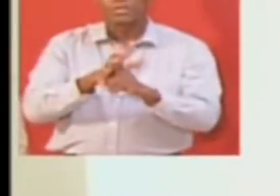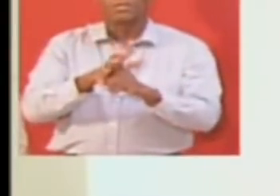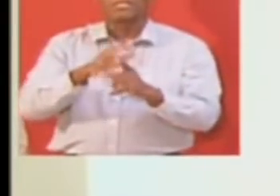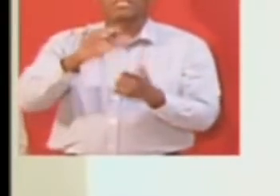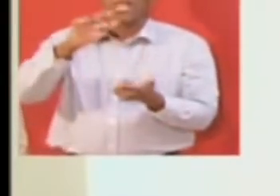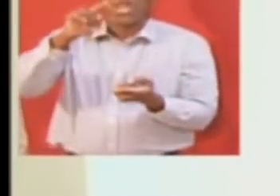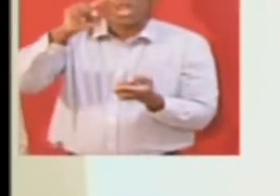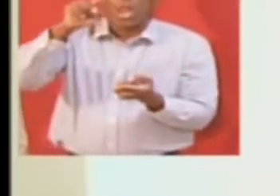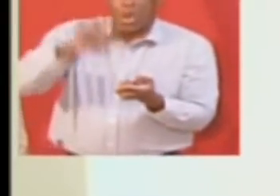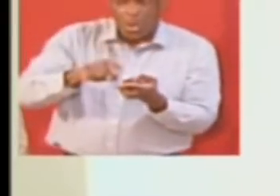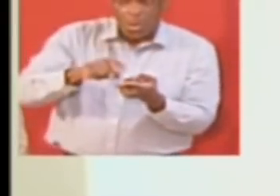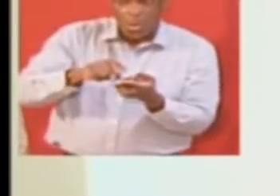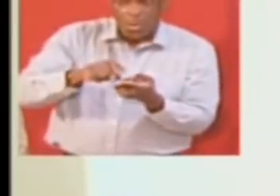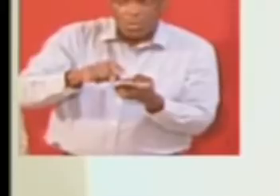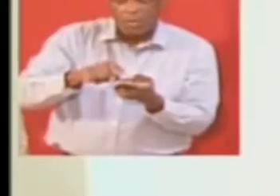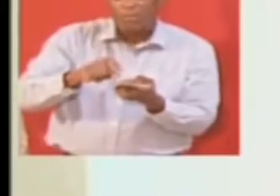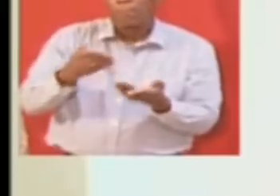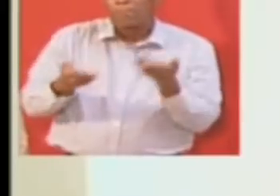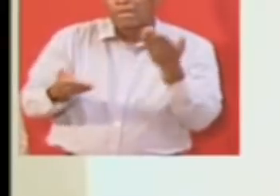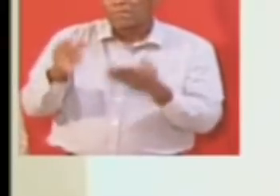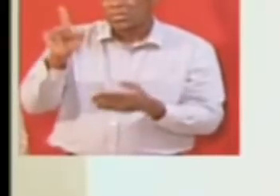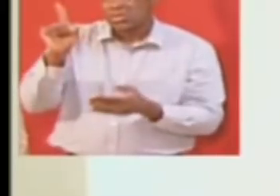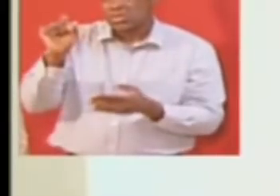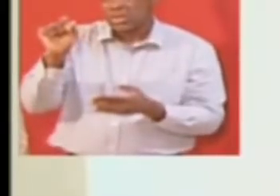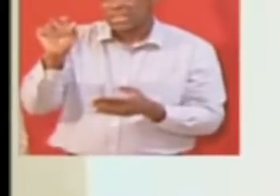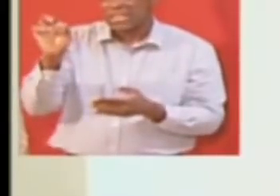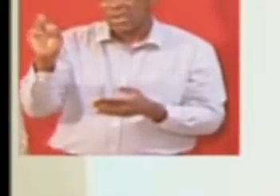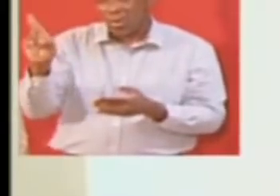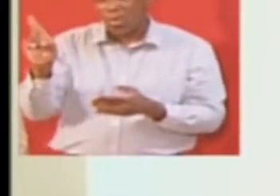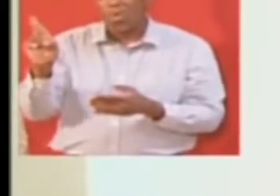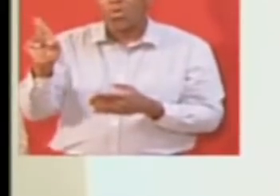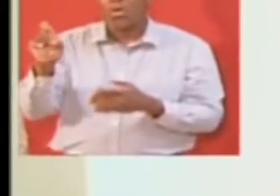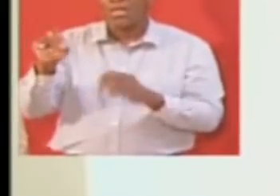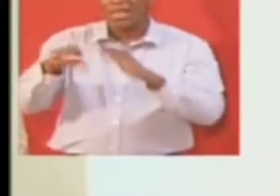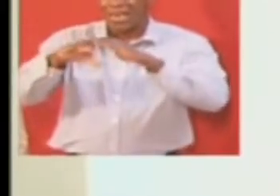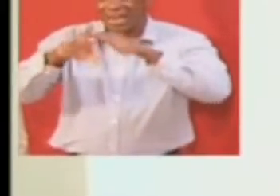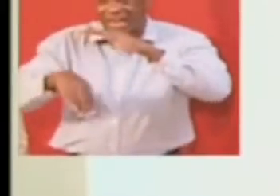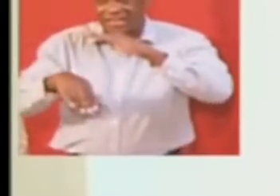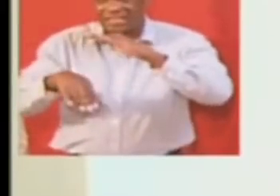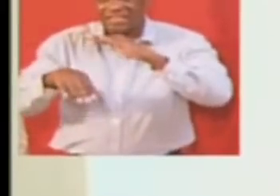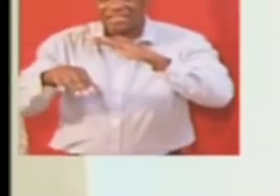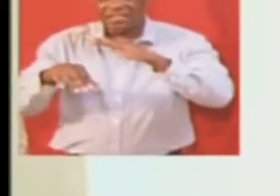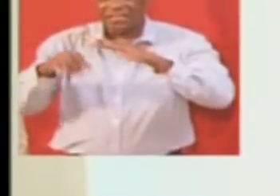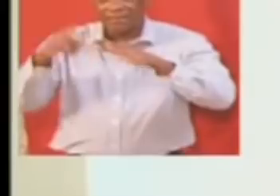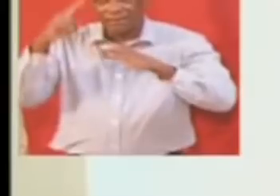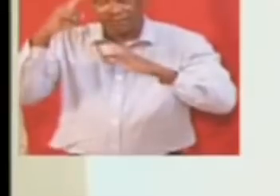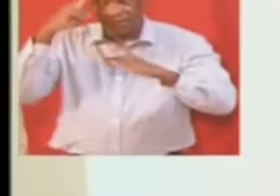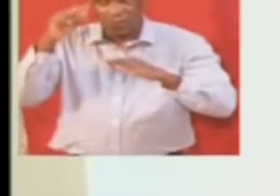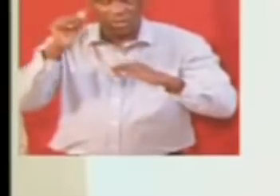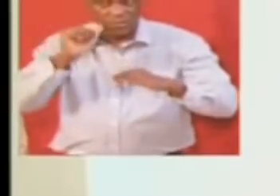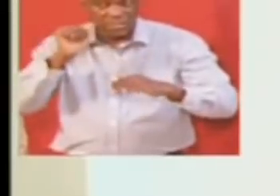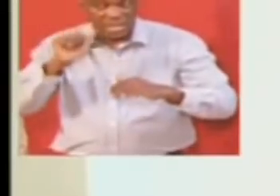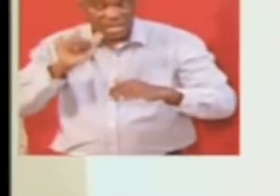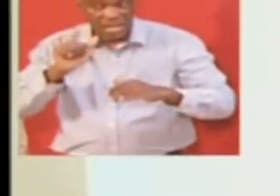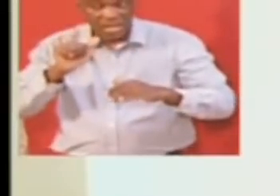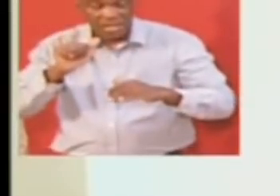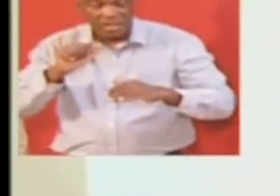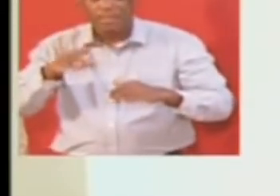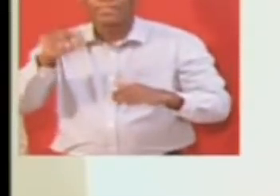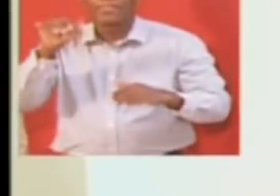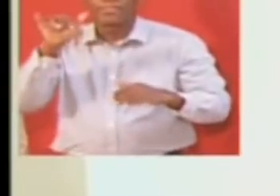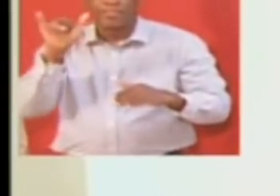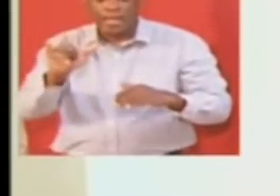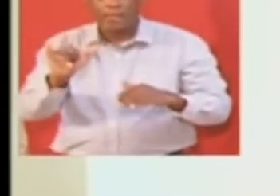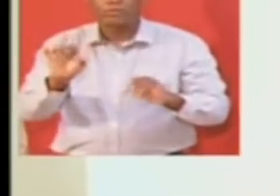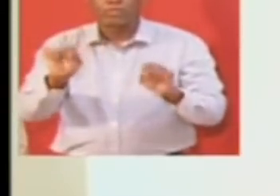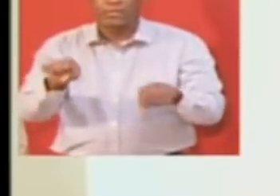rate is 20 or less per day. Now that is a yardstick that I think the